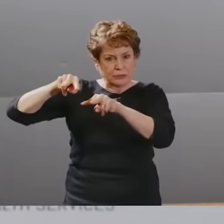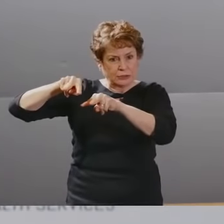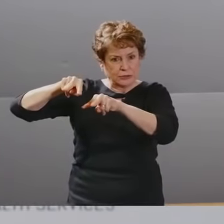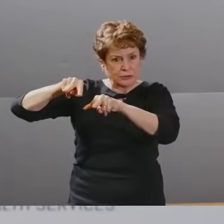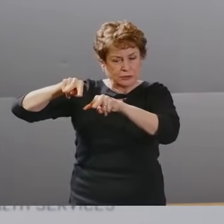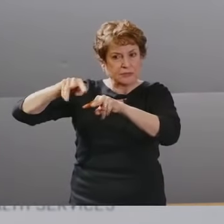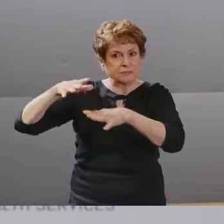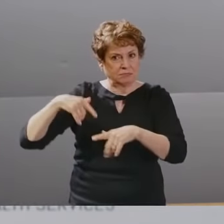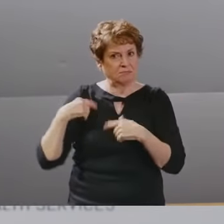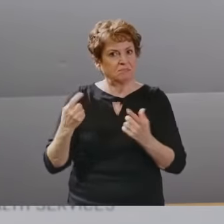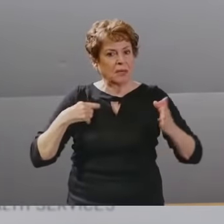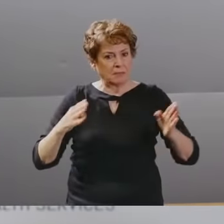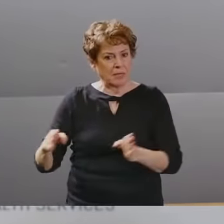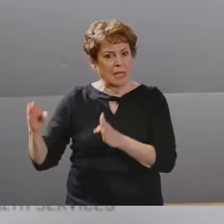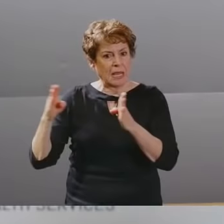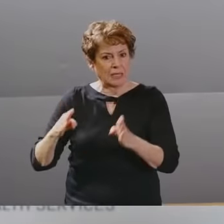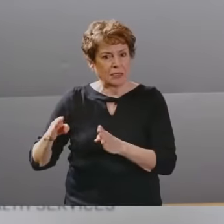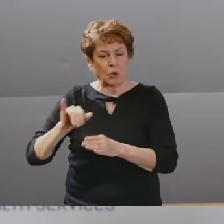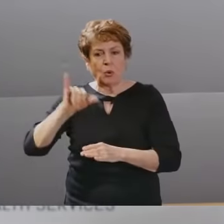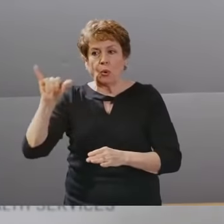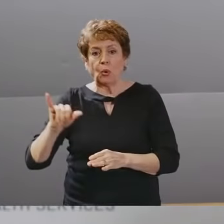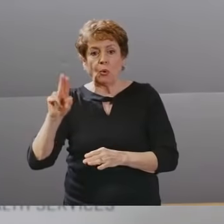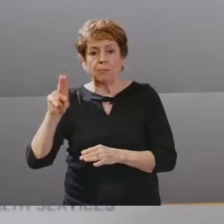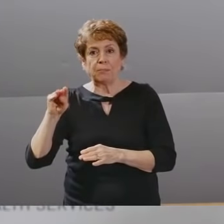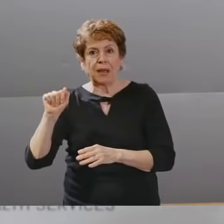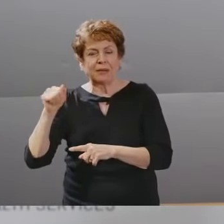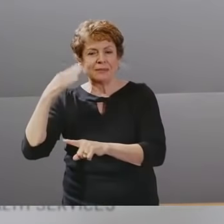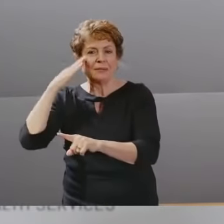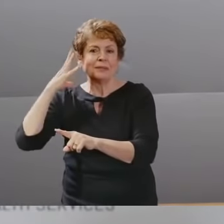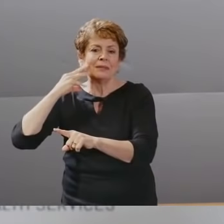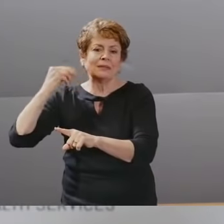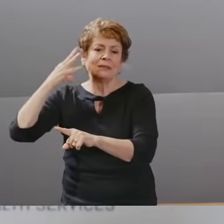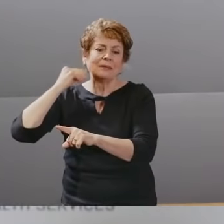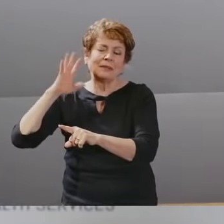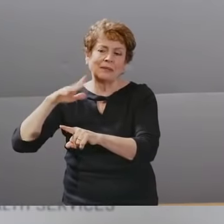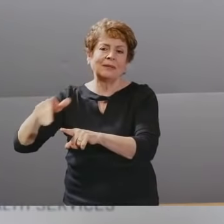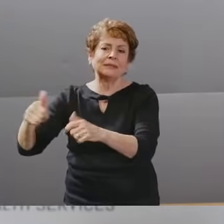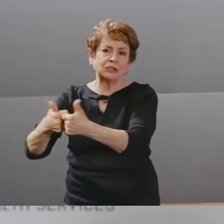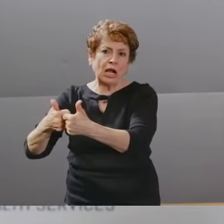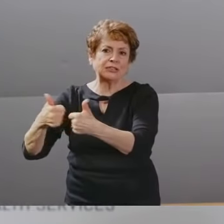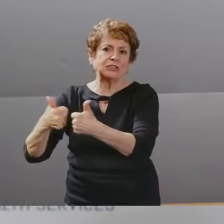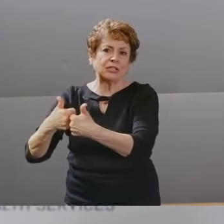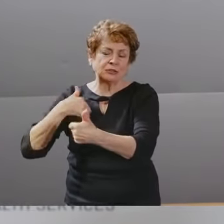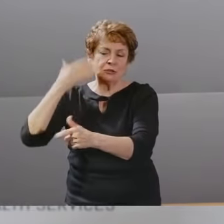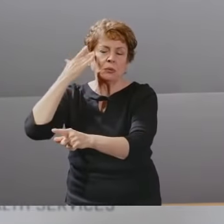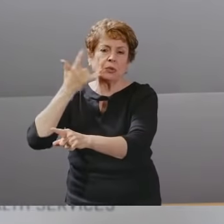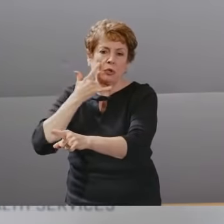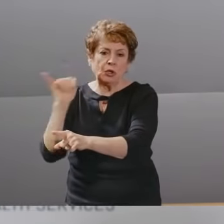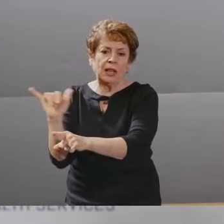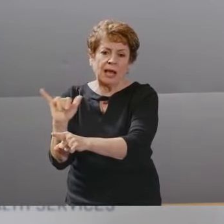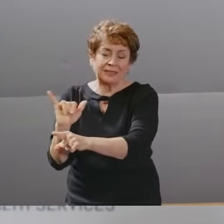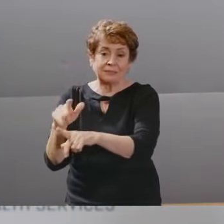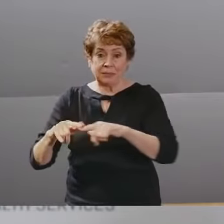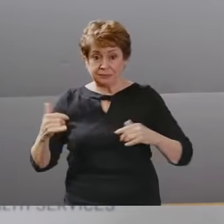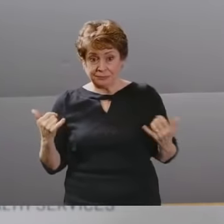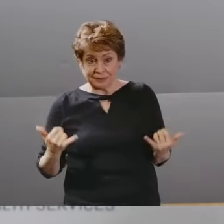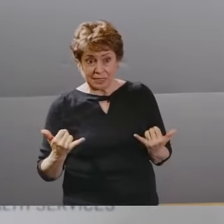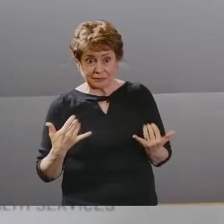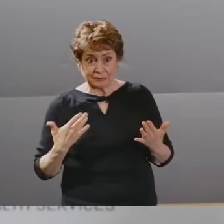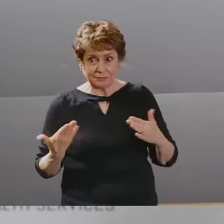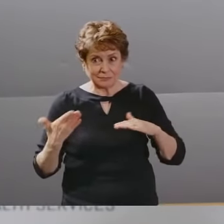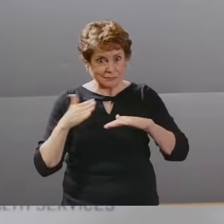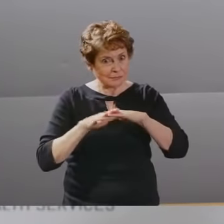Yuma. And this ability of real-time testing that we have right now, along with the capacity